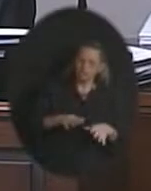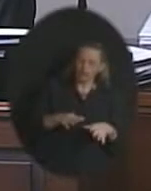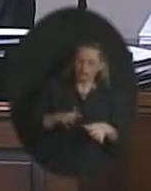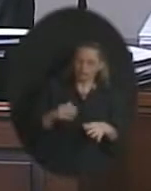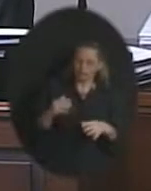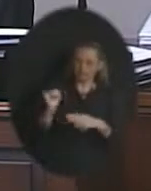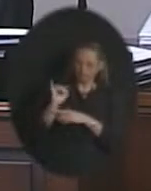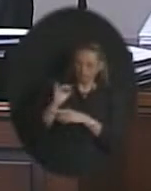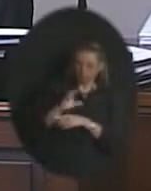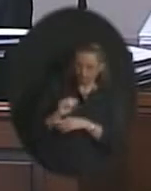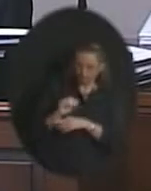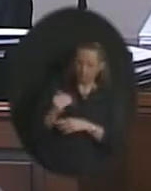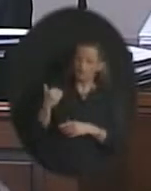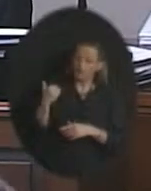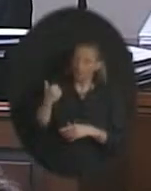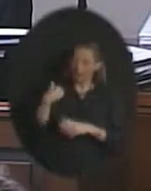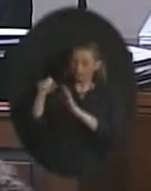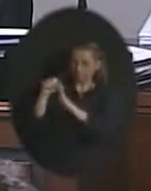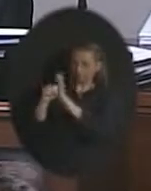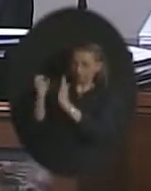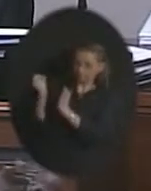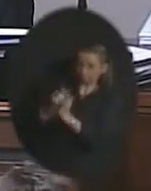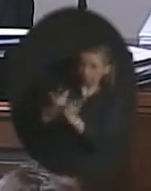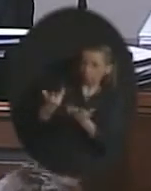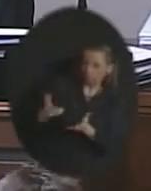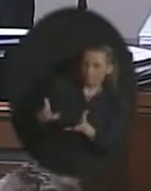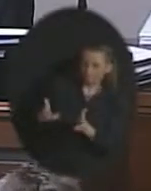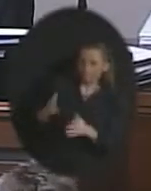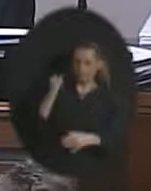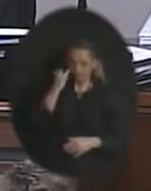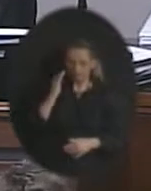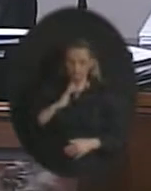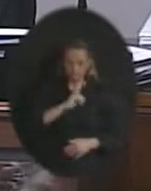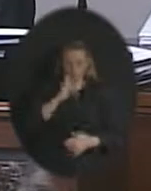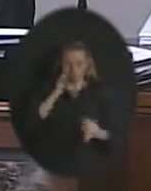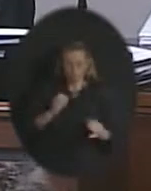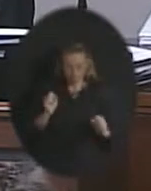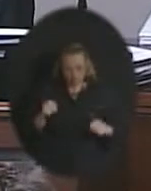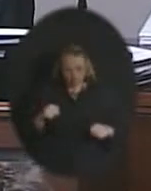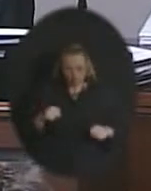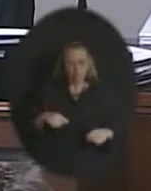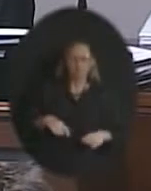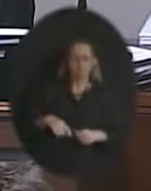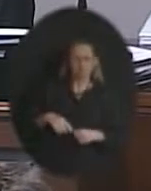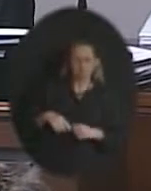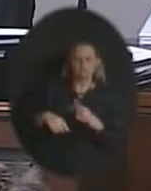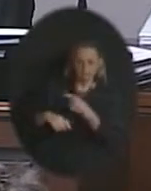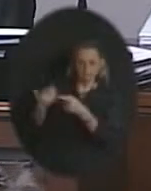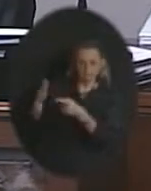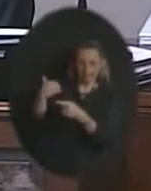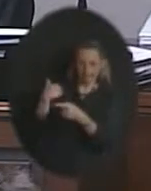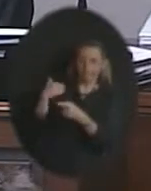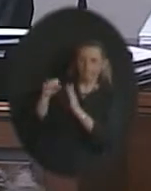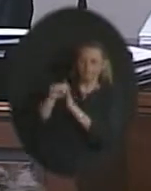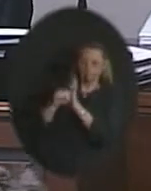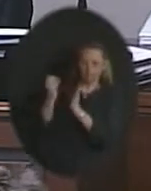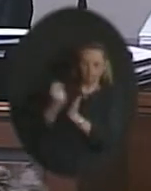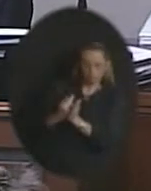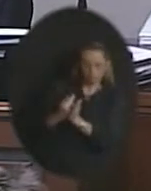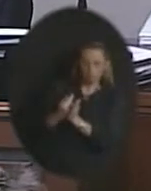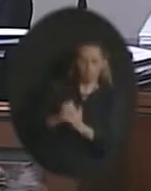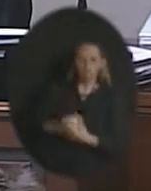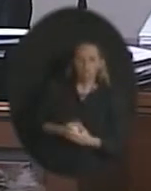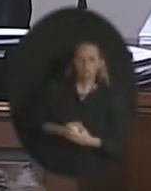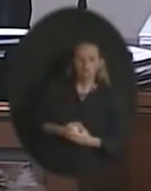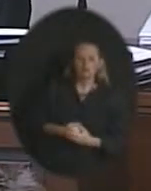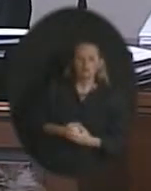We have approval from the state to do this already. If the board so chooses to move up, you have to get their approval for these issues. Ed Treadwell from Thomas McGee's